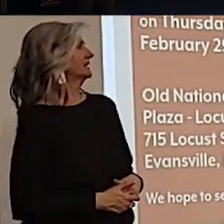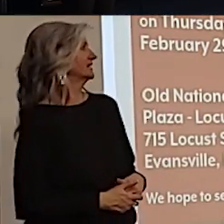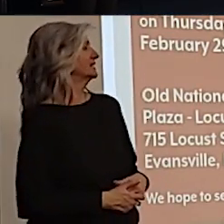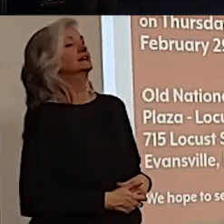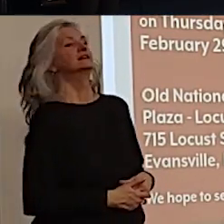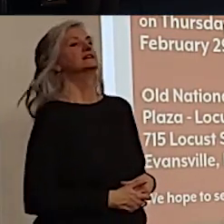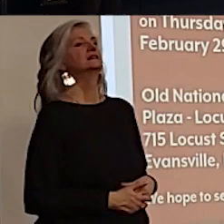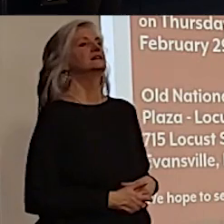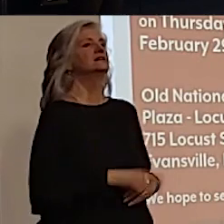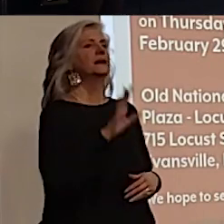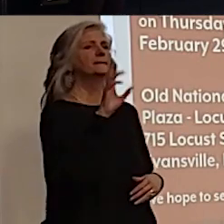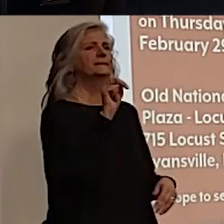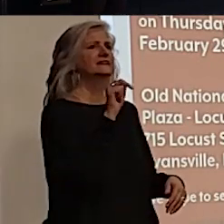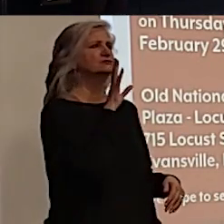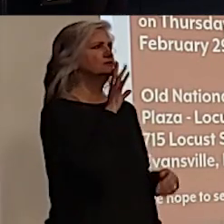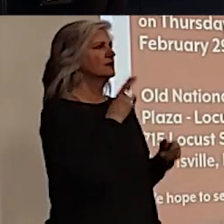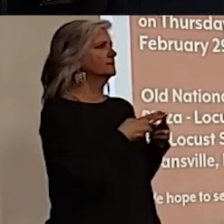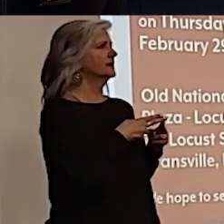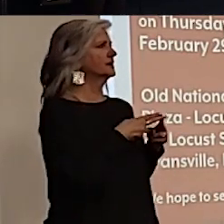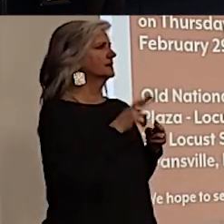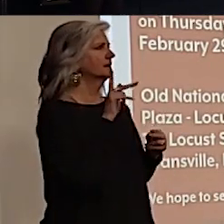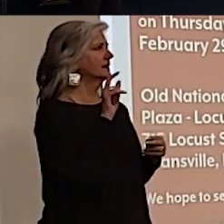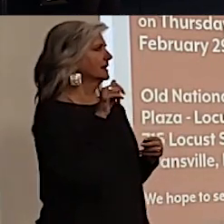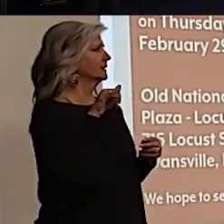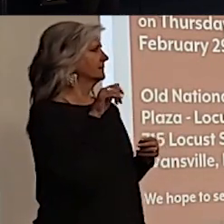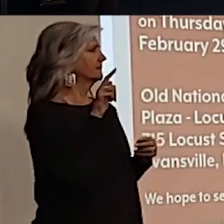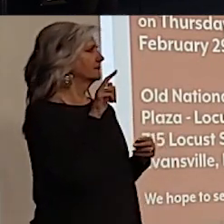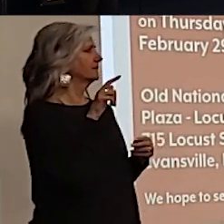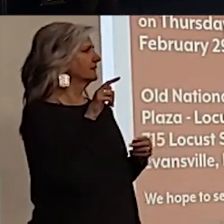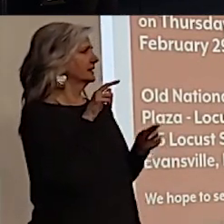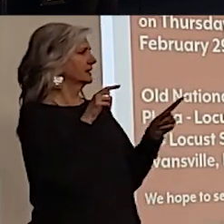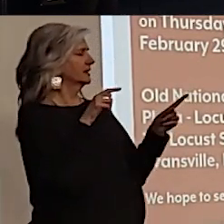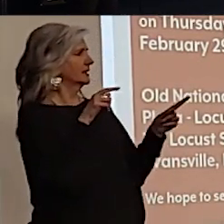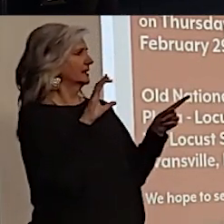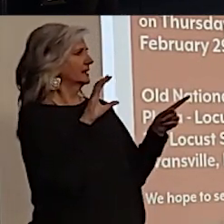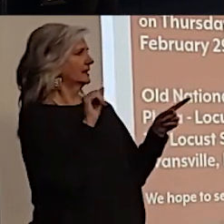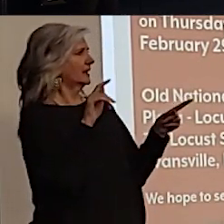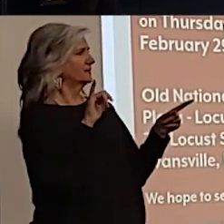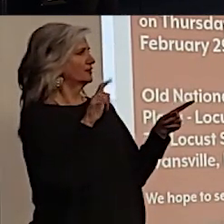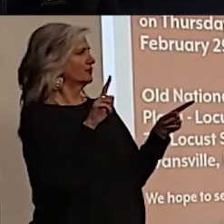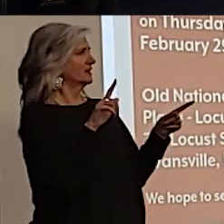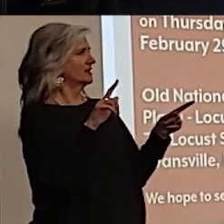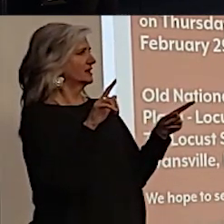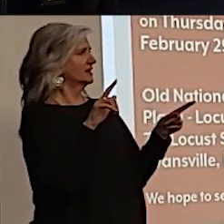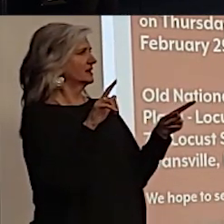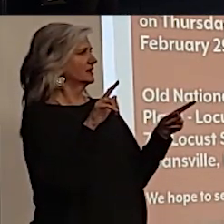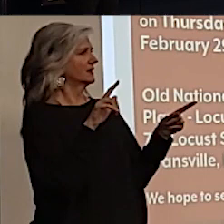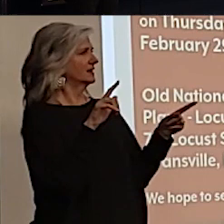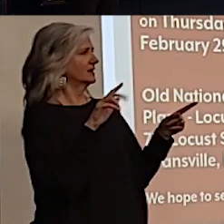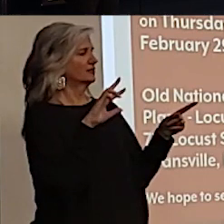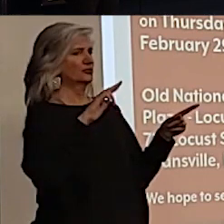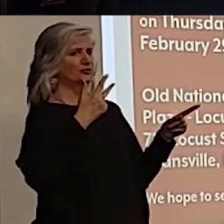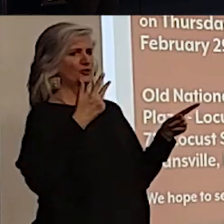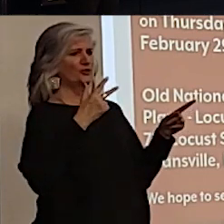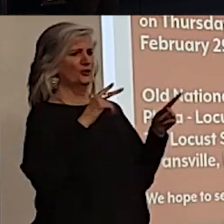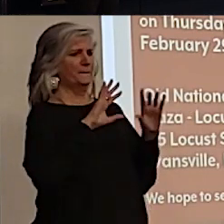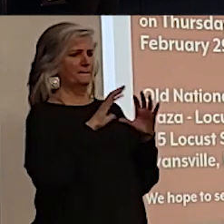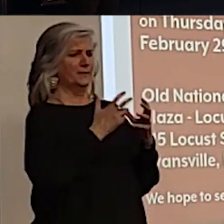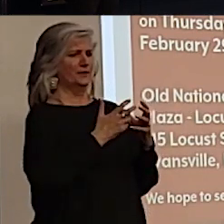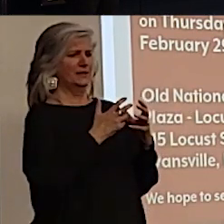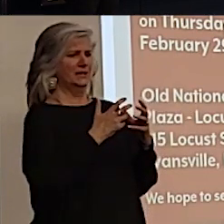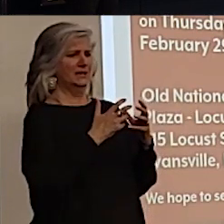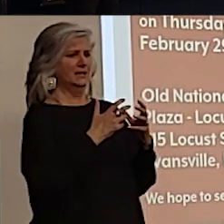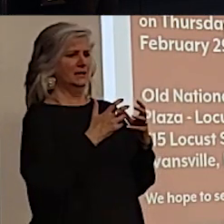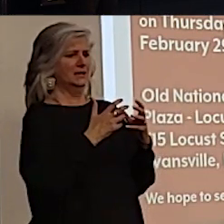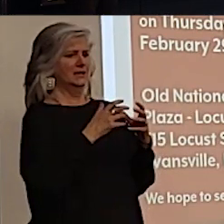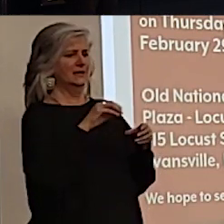Ben, did you talk about one of the things was capitalizing cloud computing and add some third-party cloud computing to their base